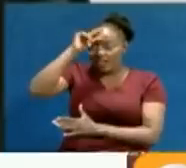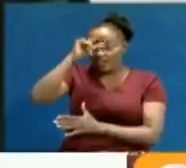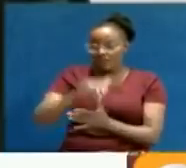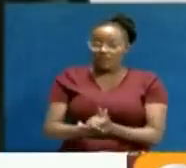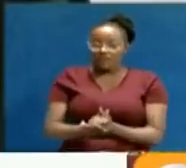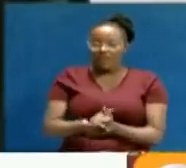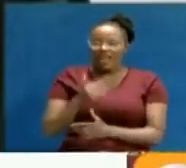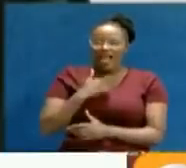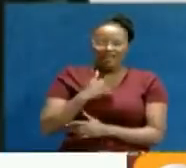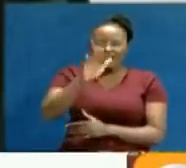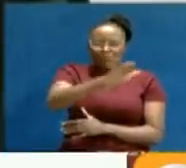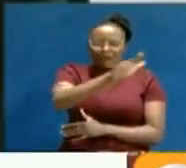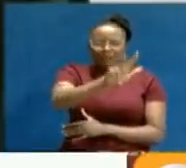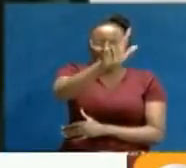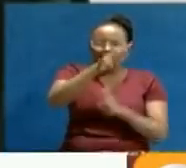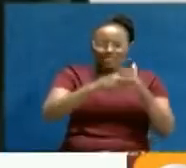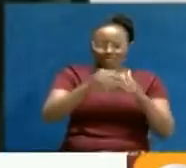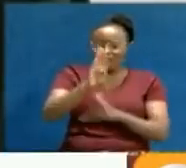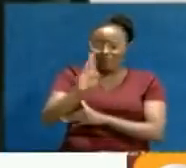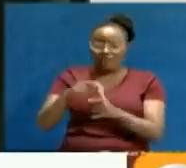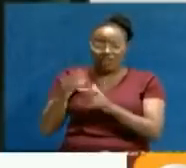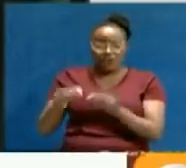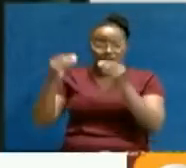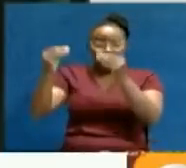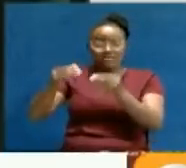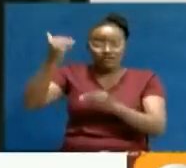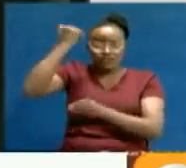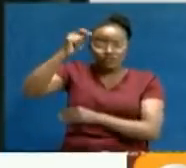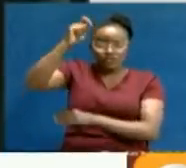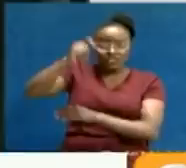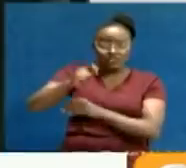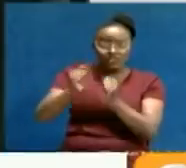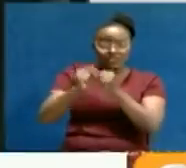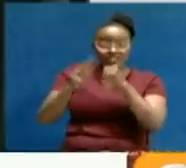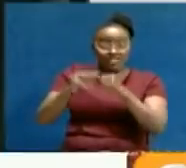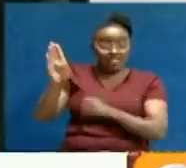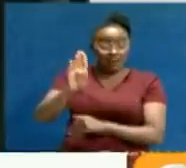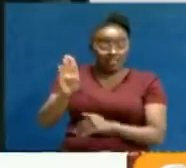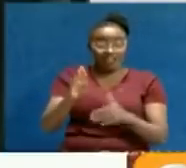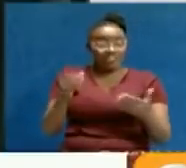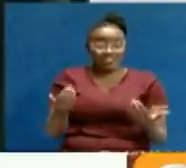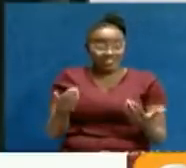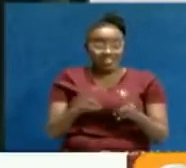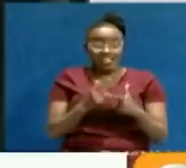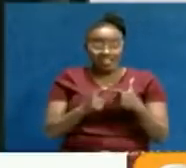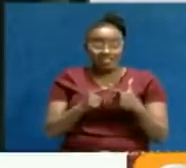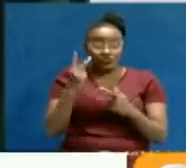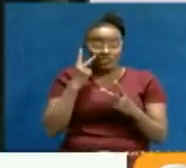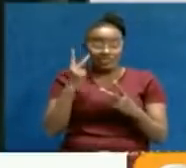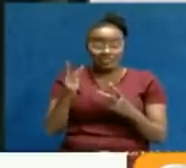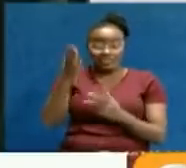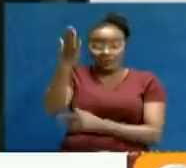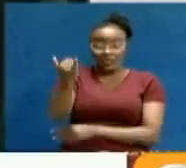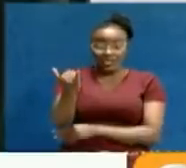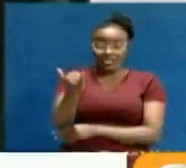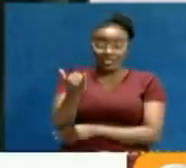gets 37 billion and then you give judiciary 17 billion. Then you can see